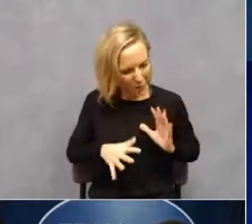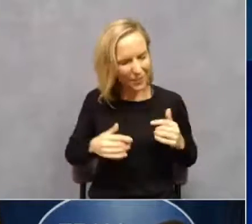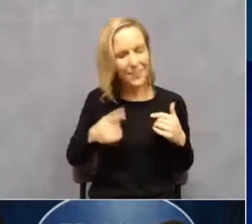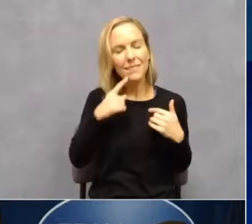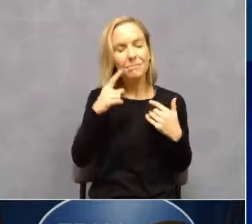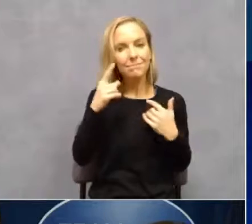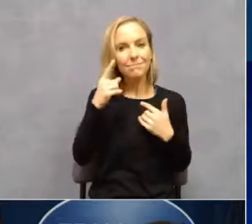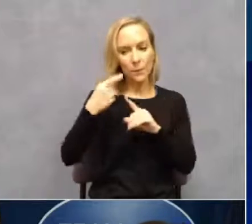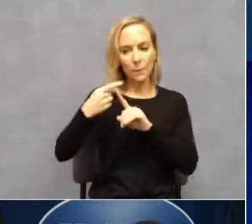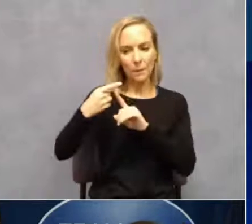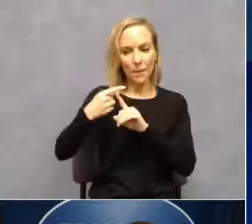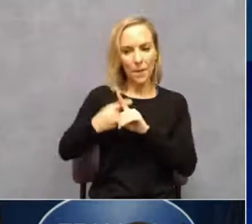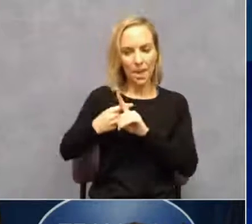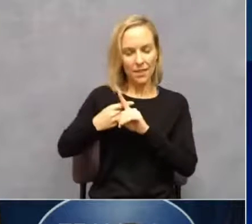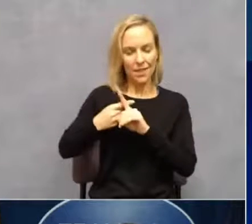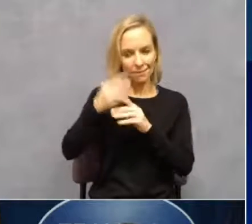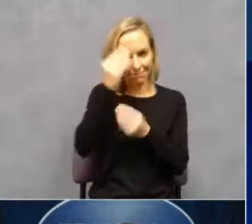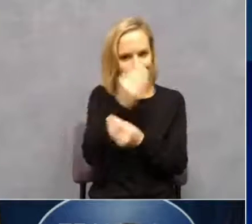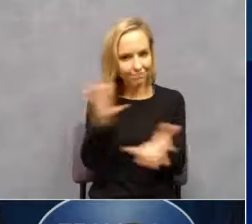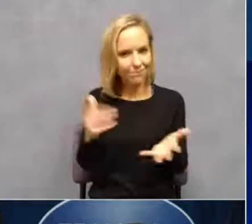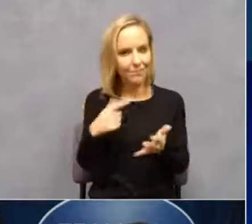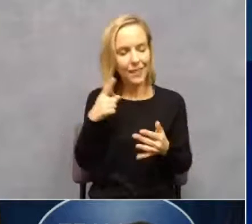that I was battling uterine cancer.